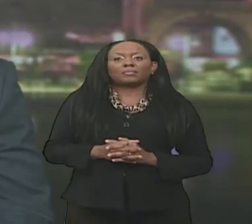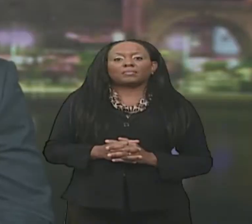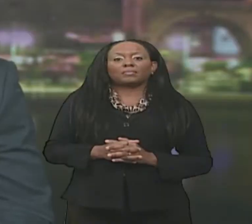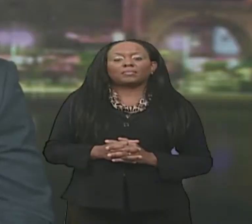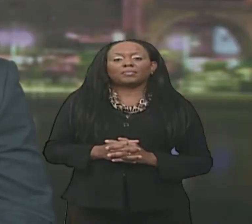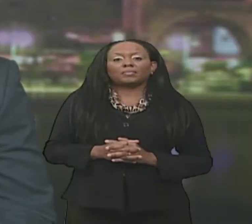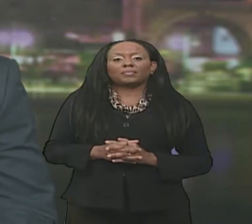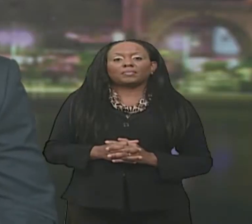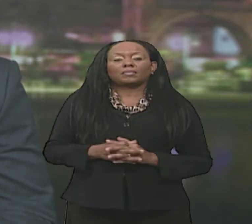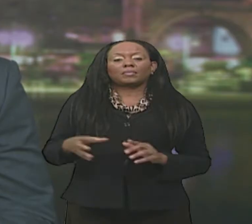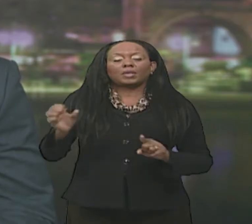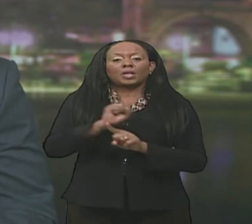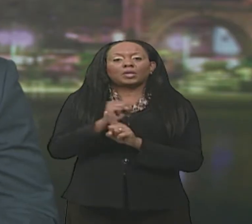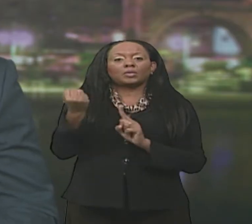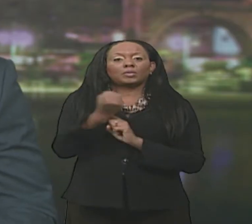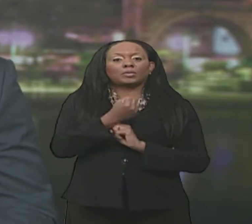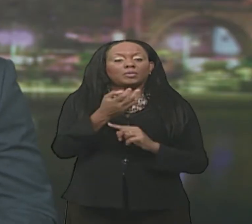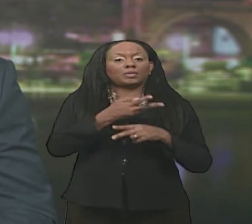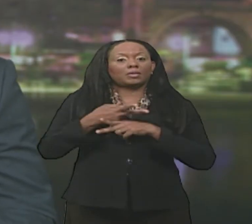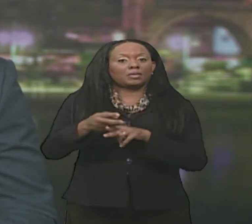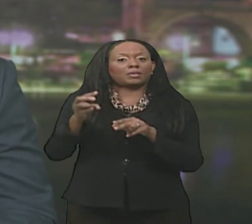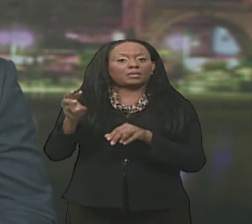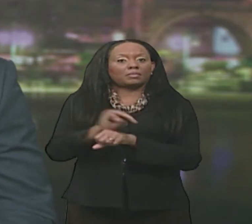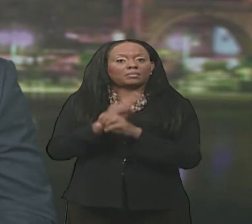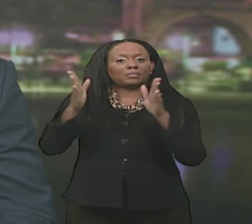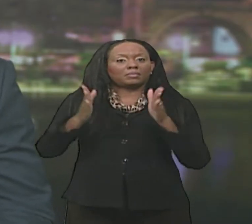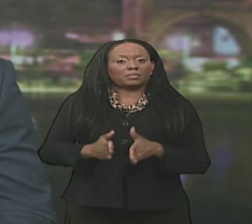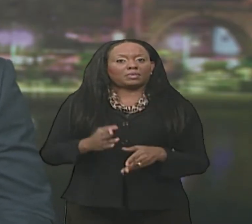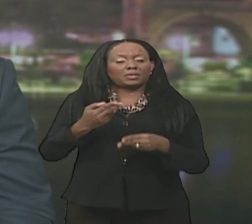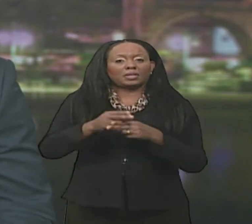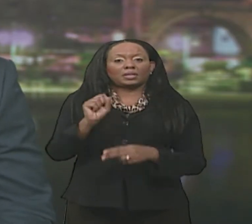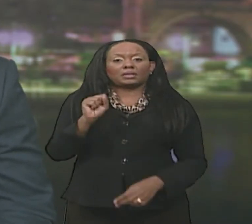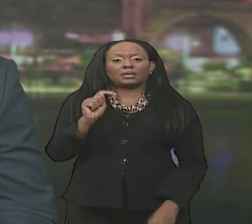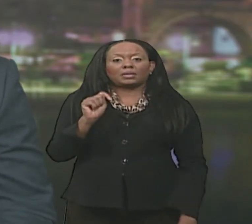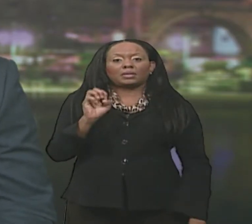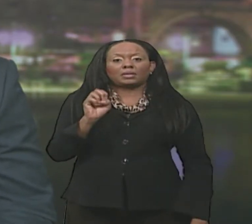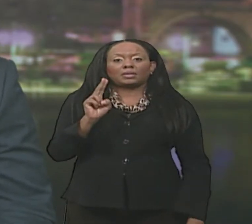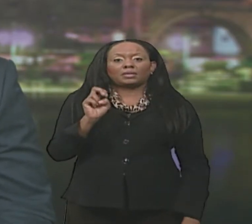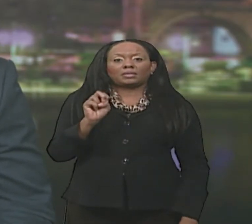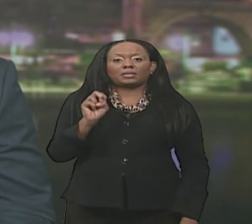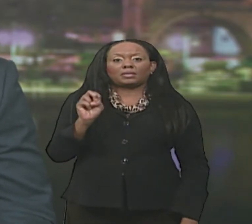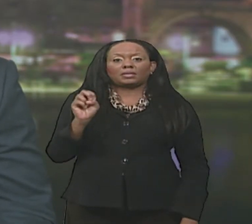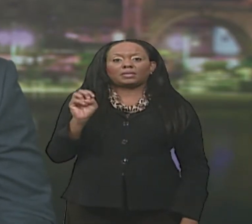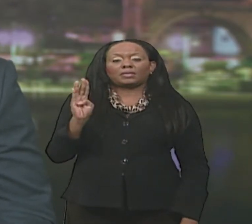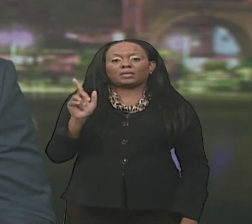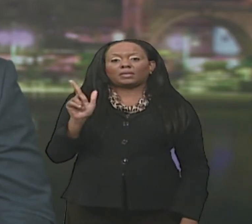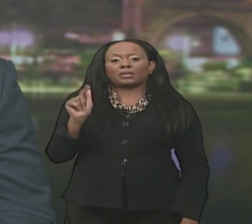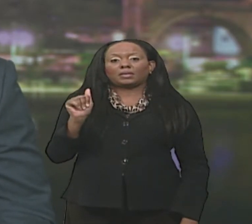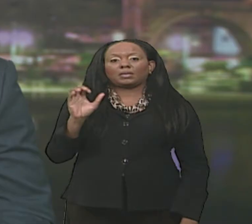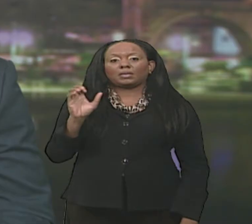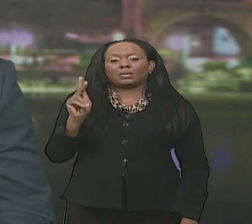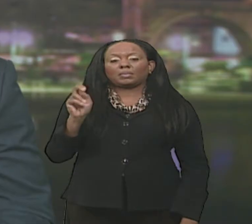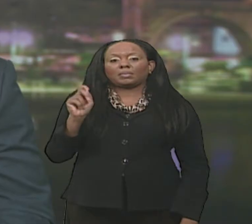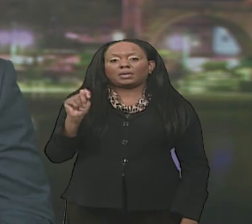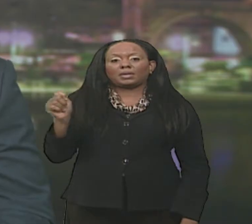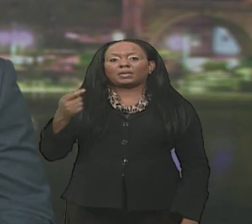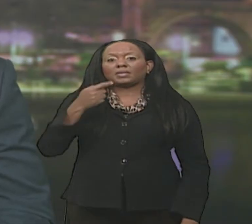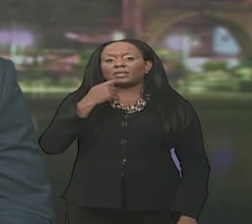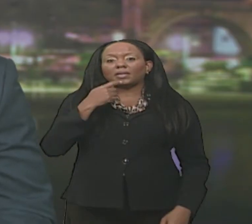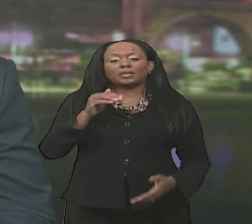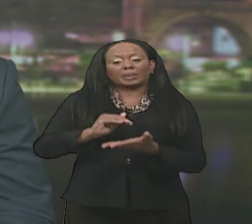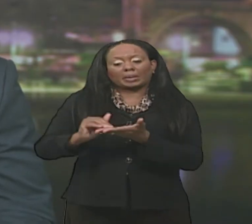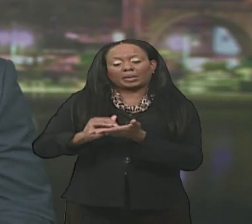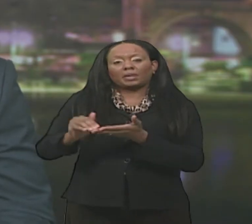News. Social Care Minister Steve Blackett is convinced the monies granted in waivers and tax exemptions under the Barbados Labour